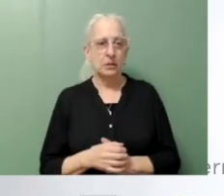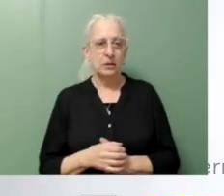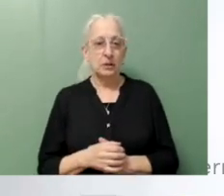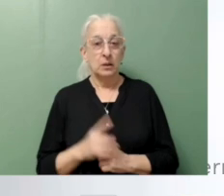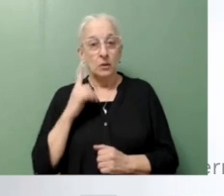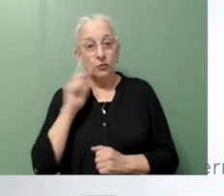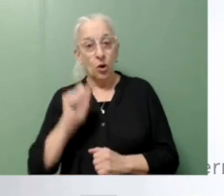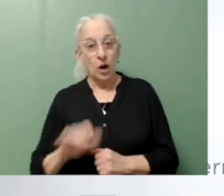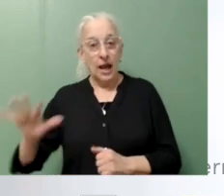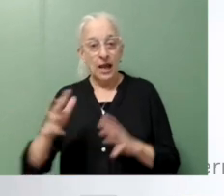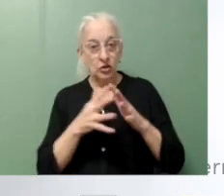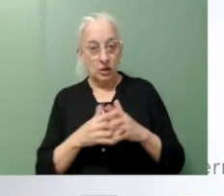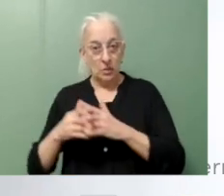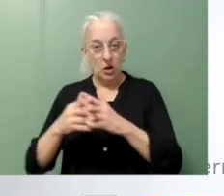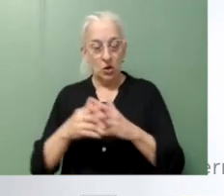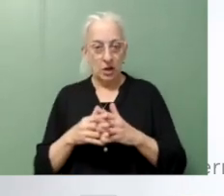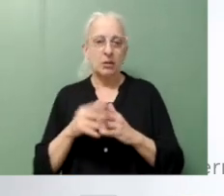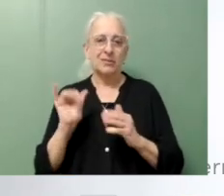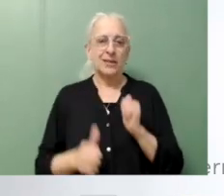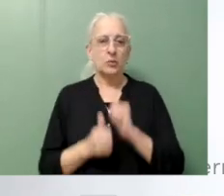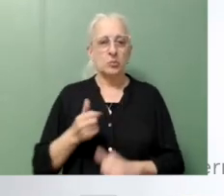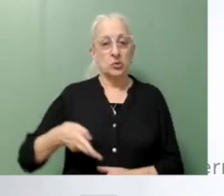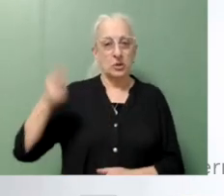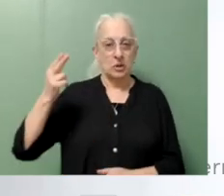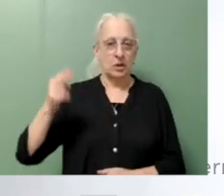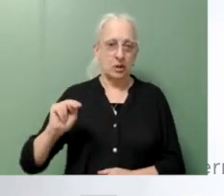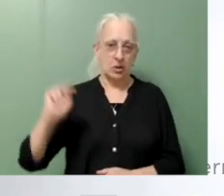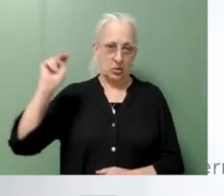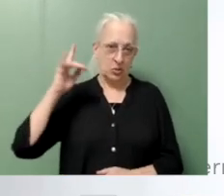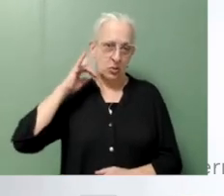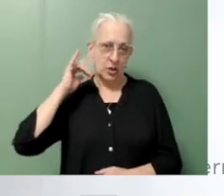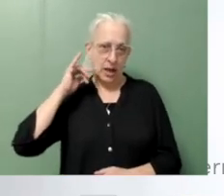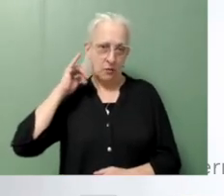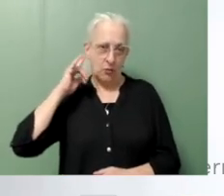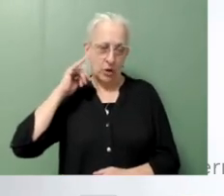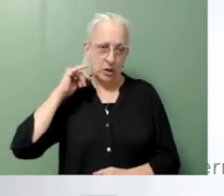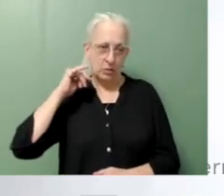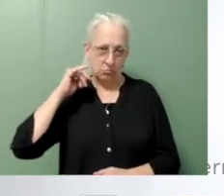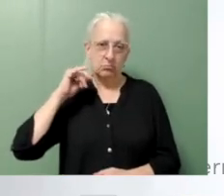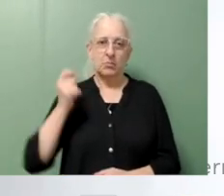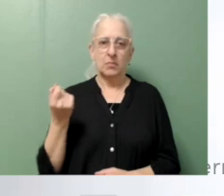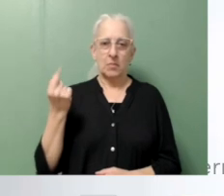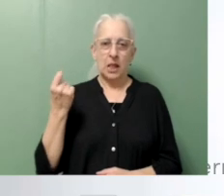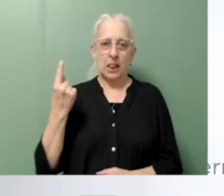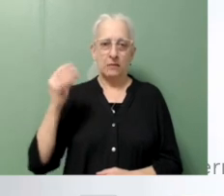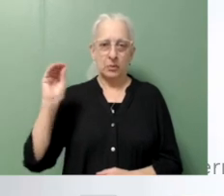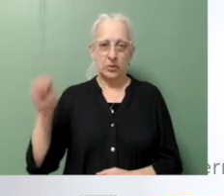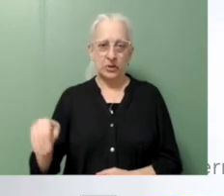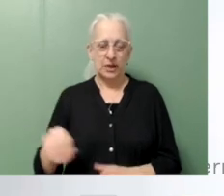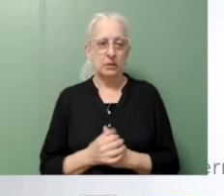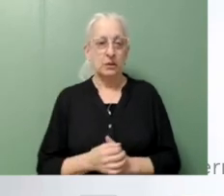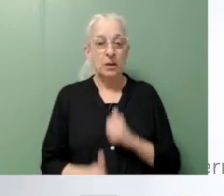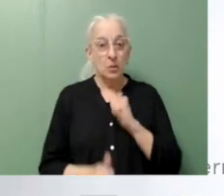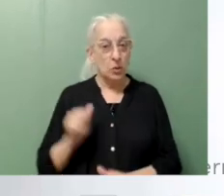Asian American population, it was the highest in Northern California, coming in at 11%. It